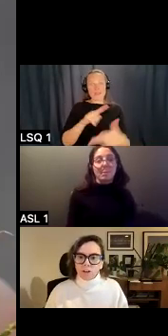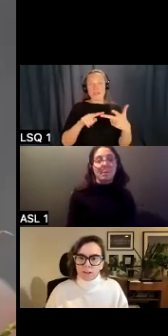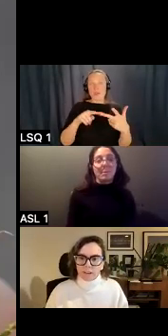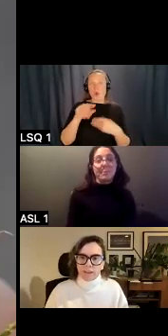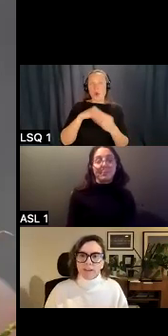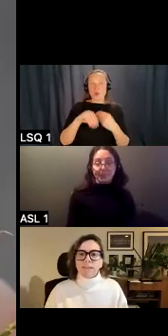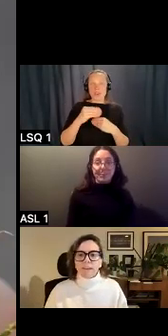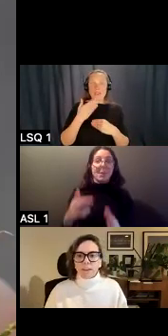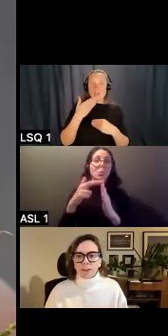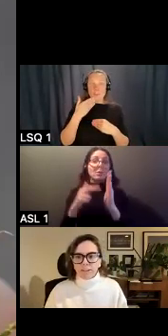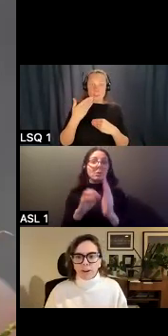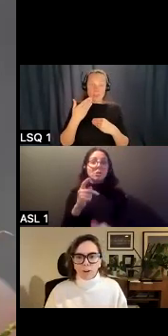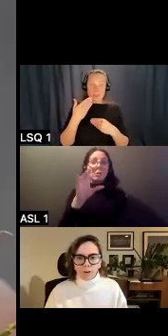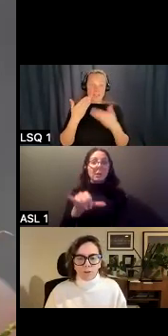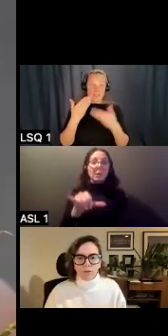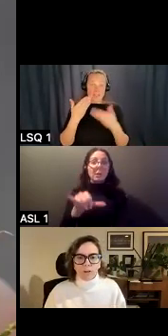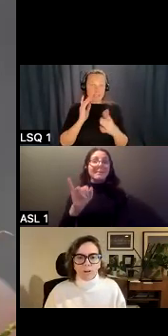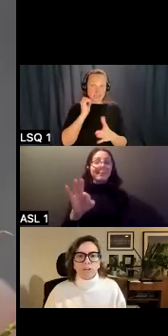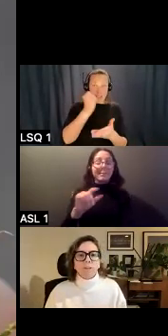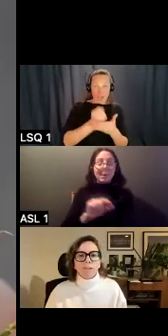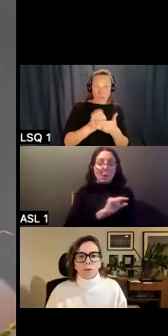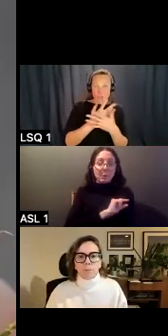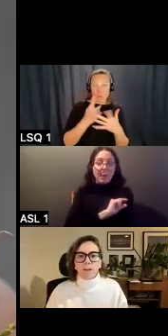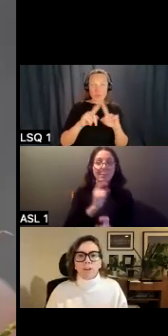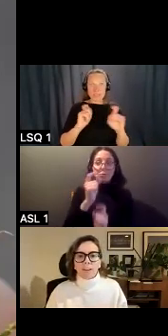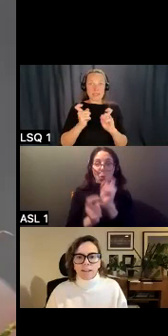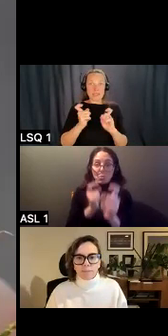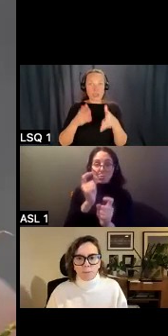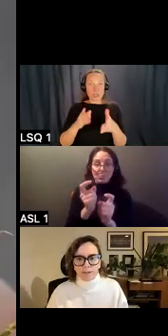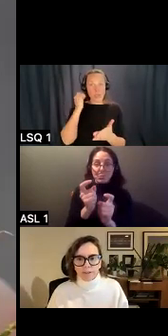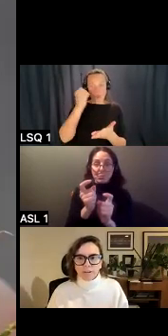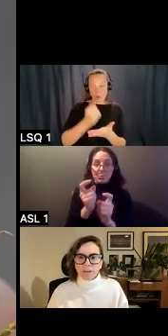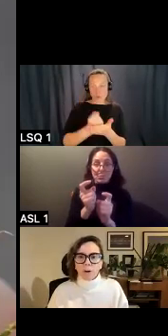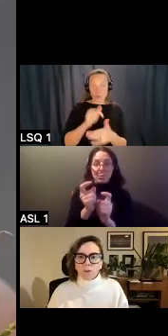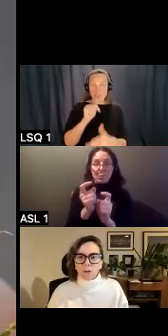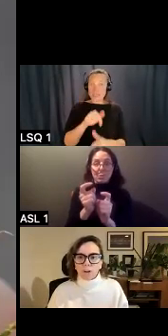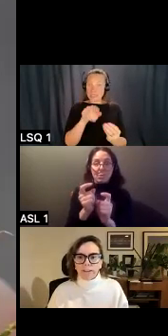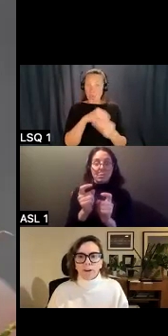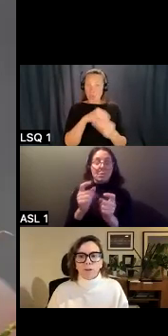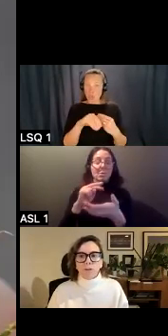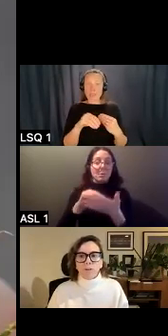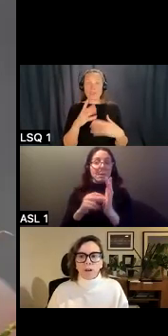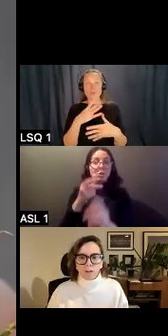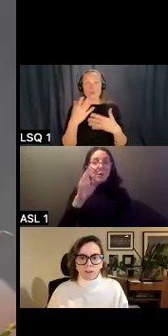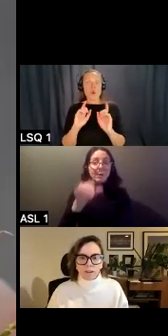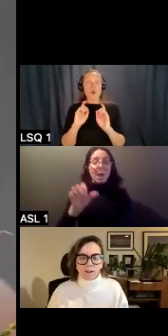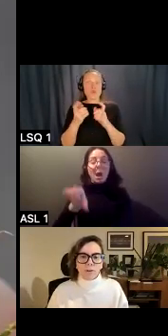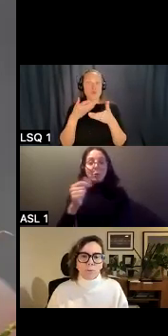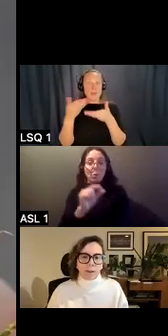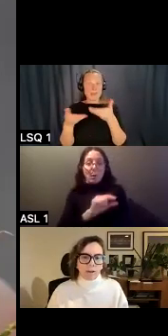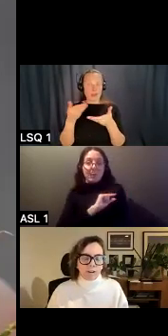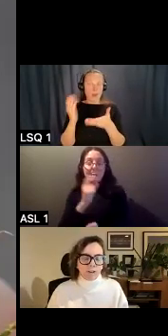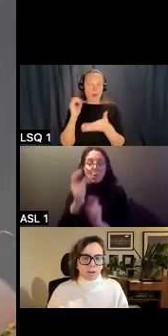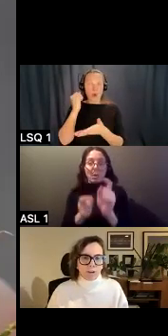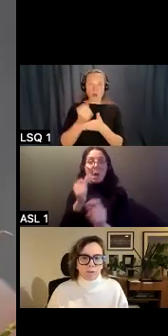Registered charities, some qualified donees, charities and other qualified donees registered with